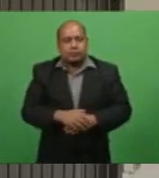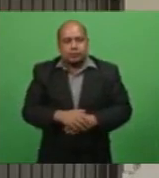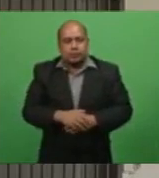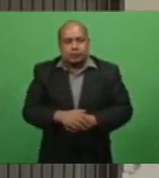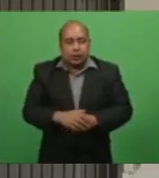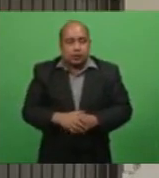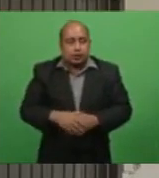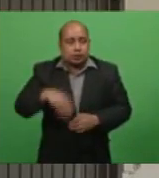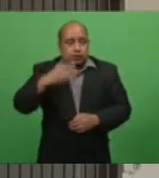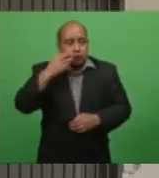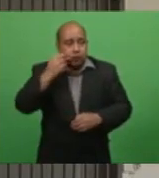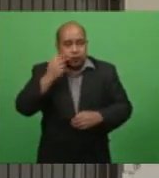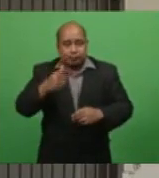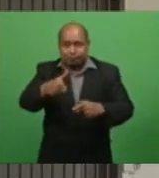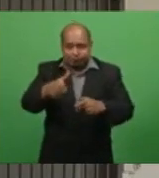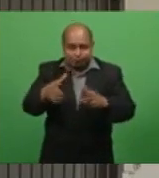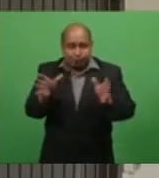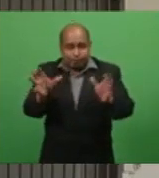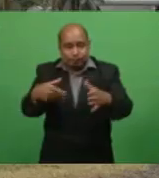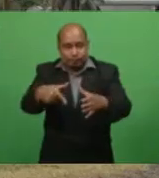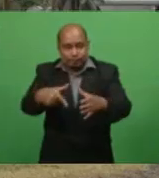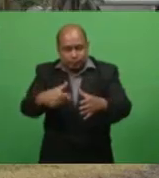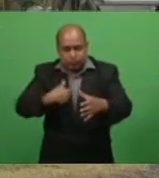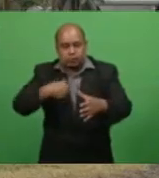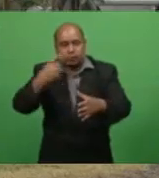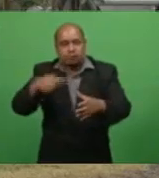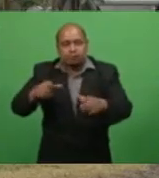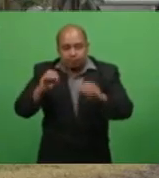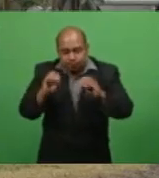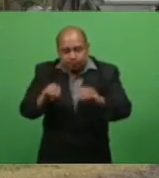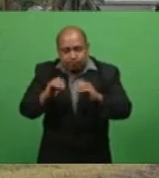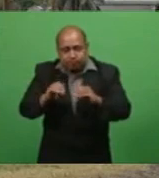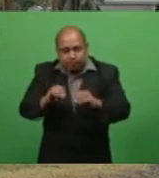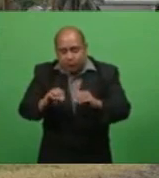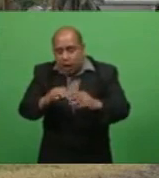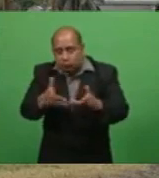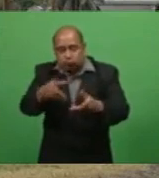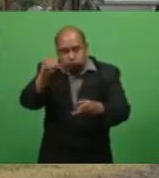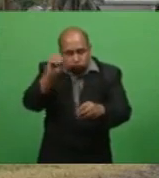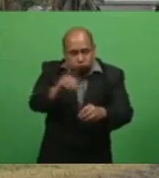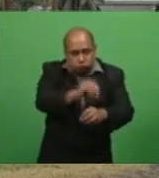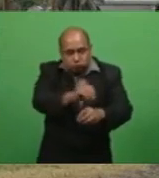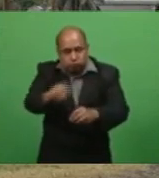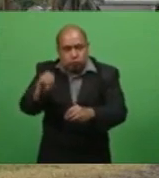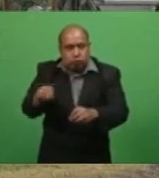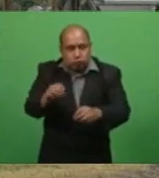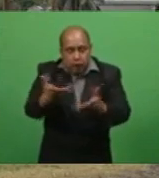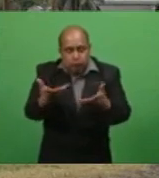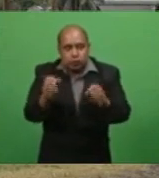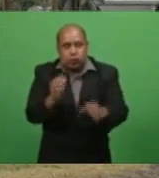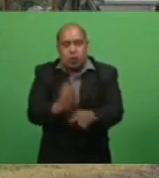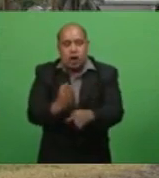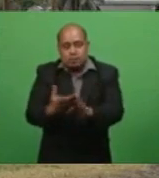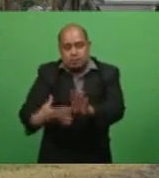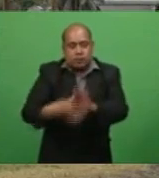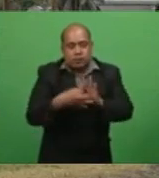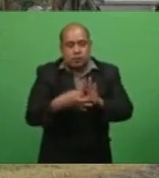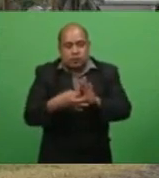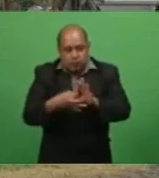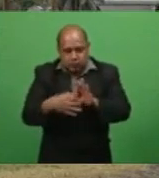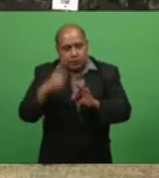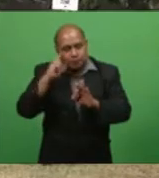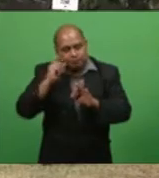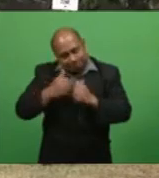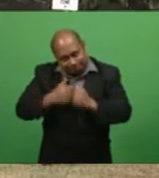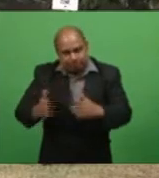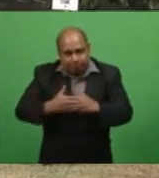have a program whereby we train our people. The training program for local harvesters will begin soon to avoid any delays in the cane